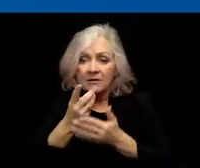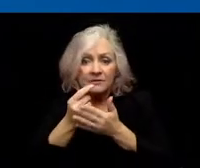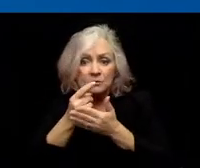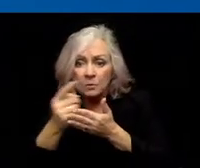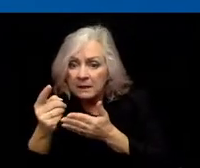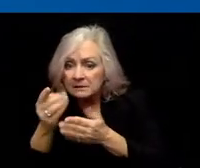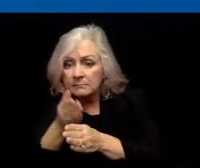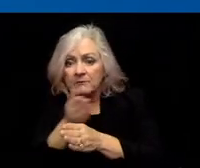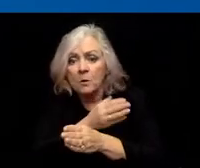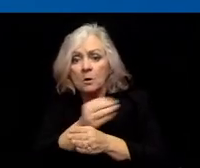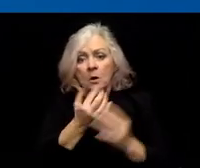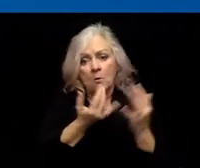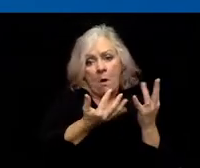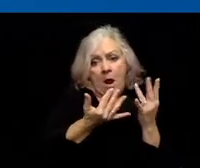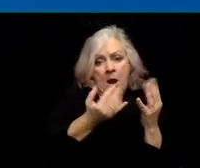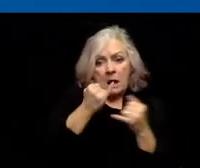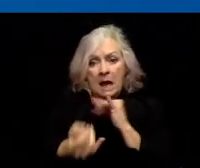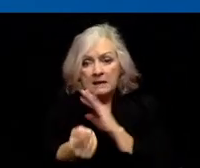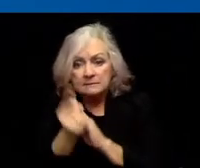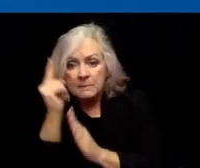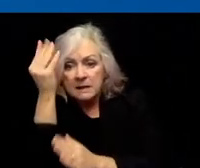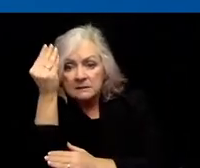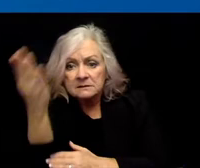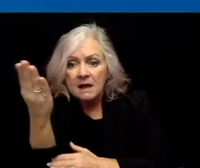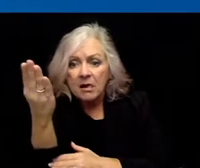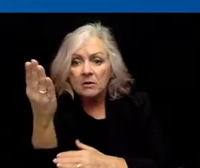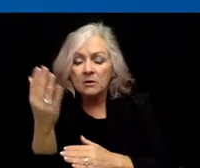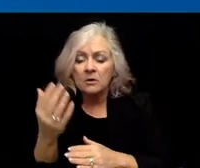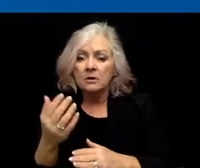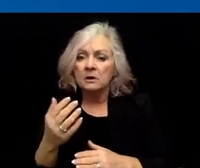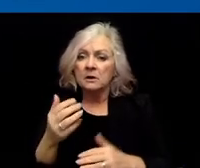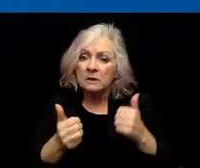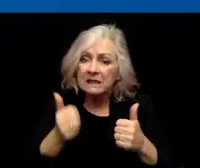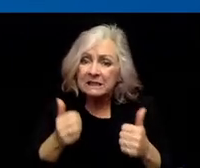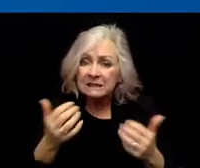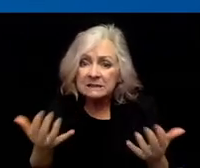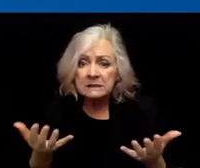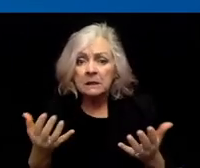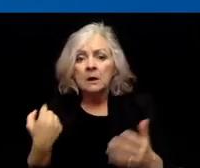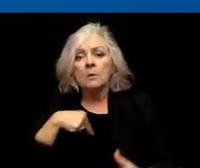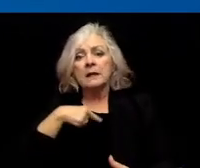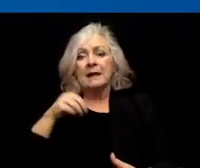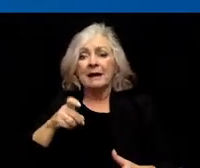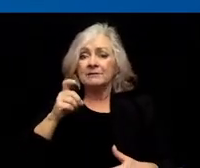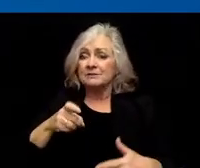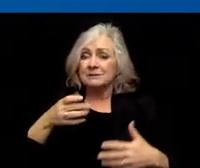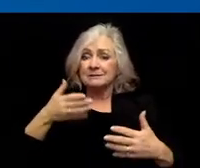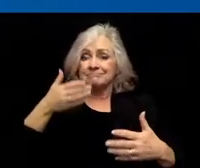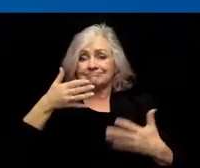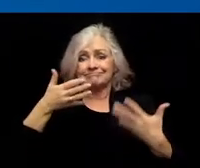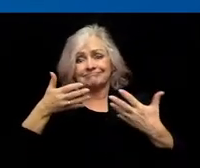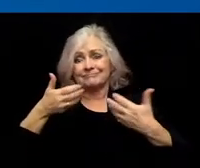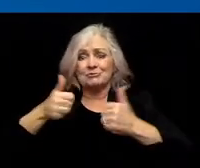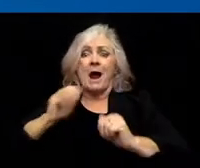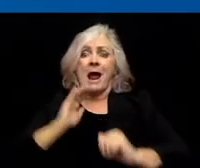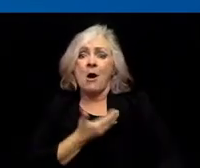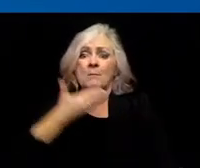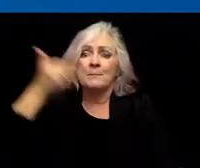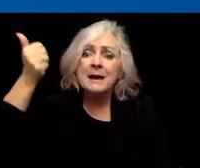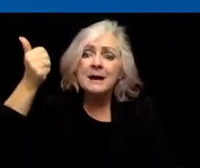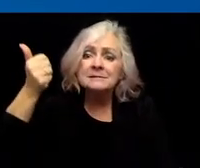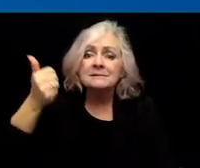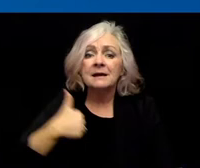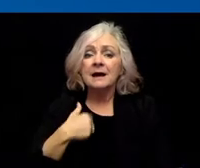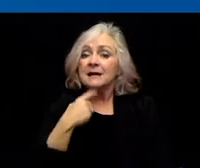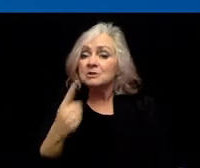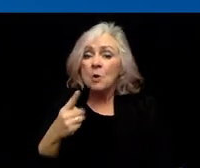tell her that morning? And you know, we sort of have to wing it. And you know, I say to Anne, you know,